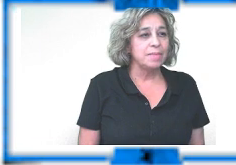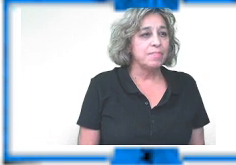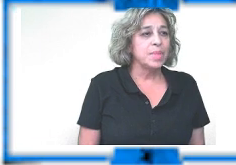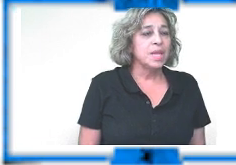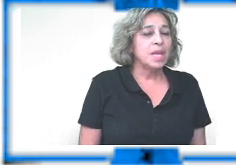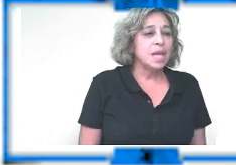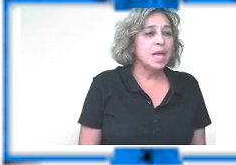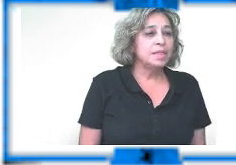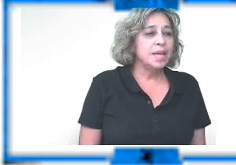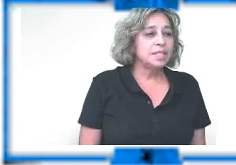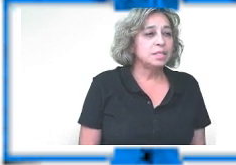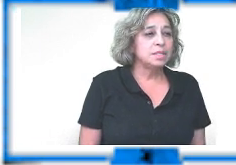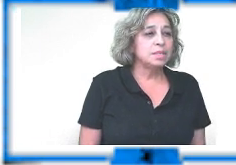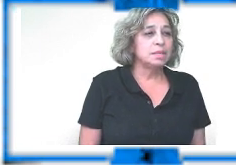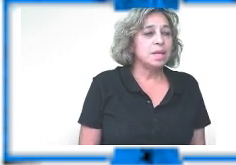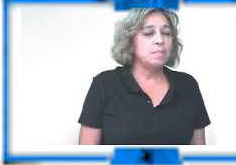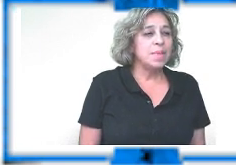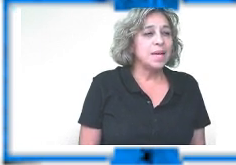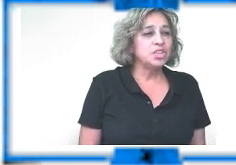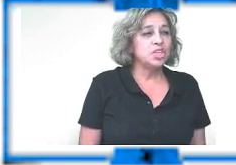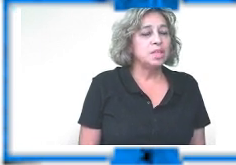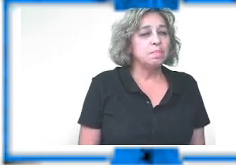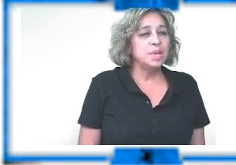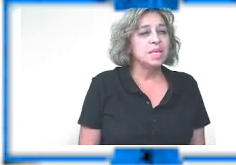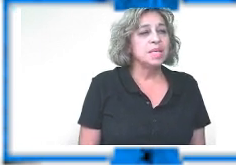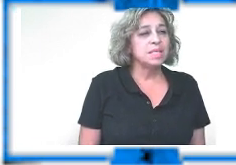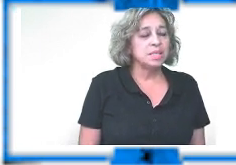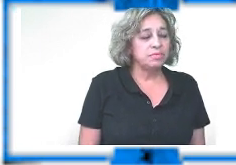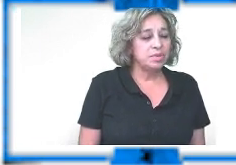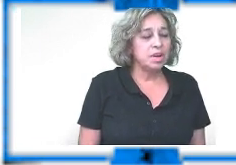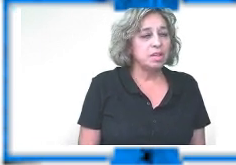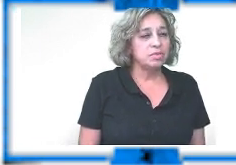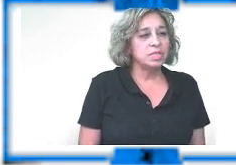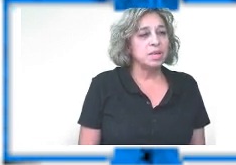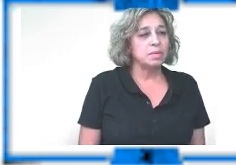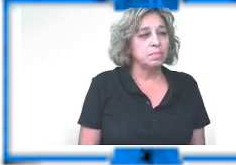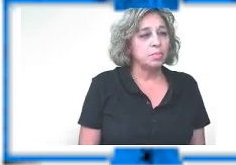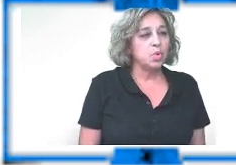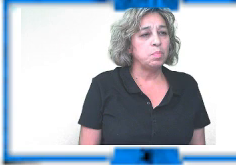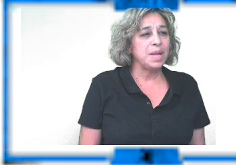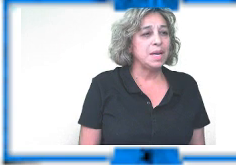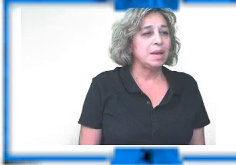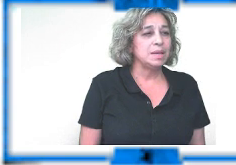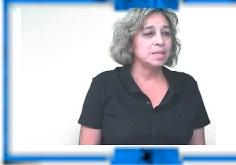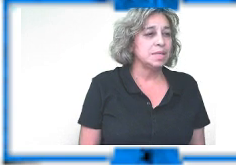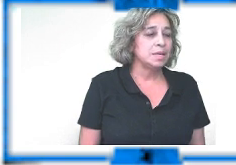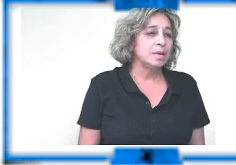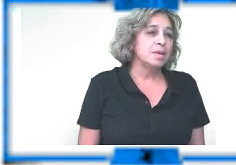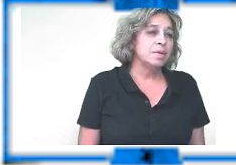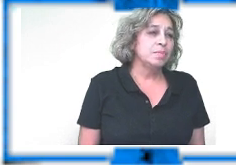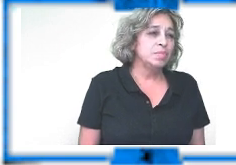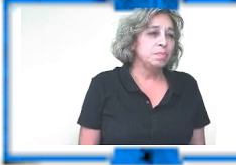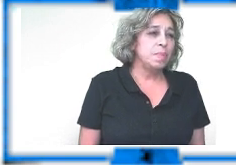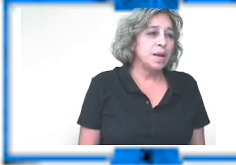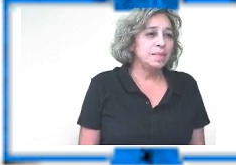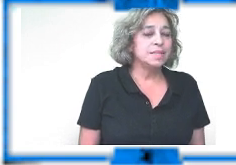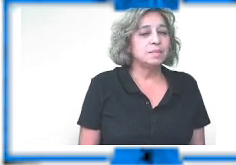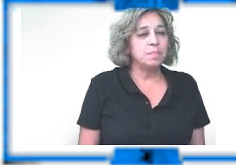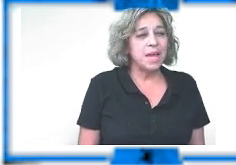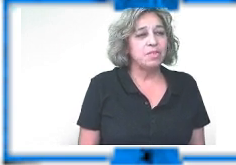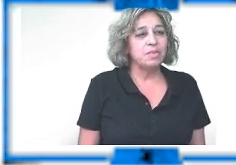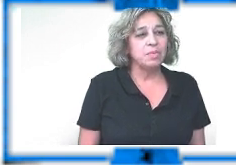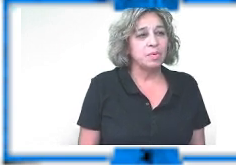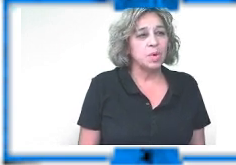day, and that's imagine the millions of dollars that were being lost by